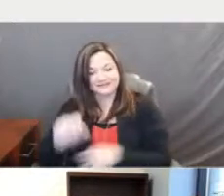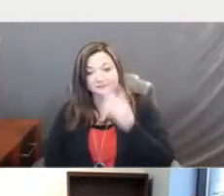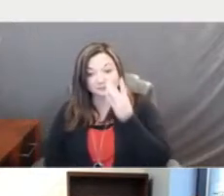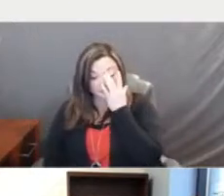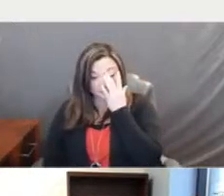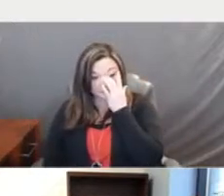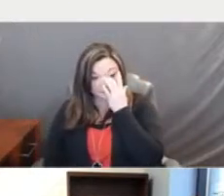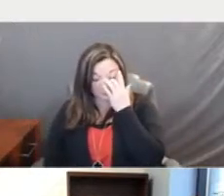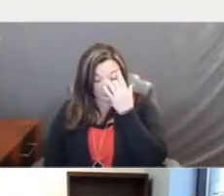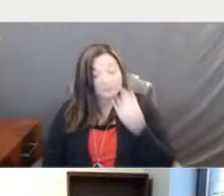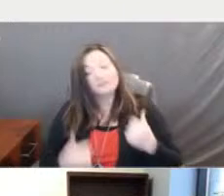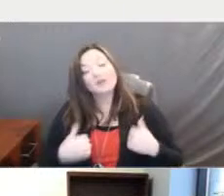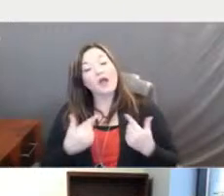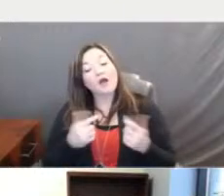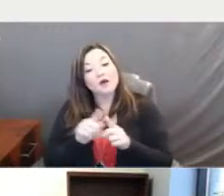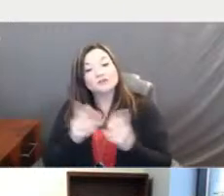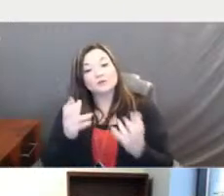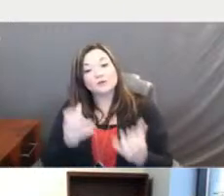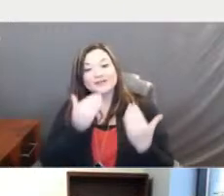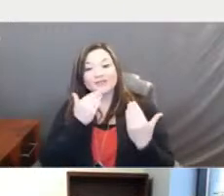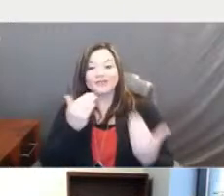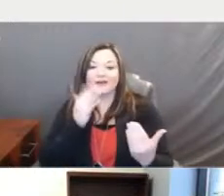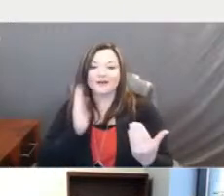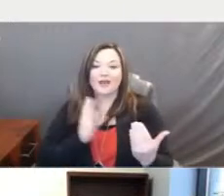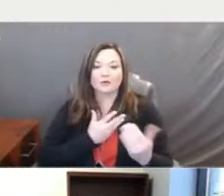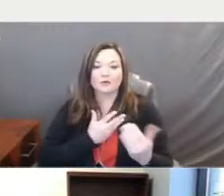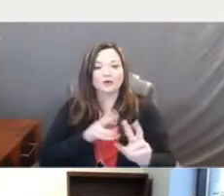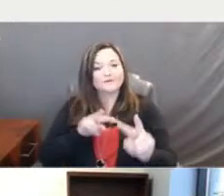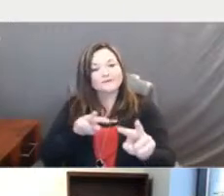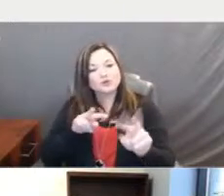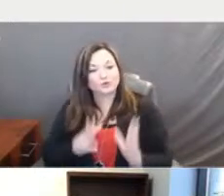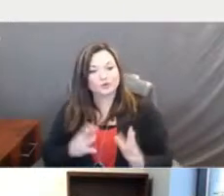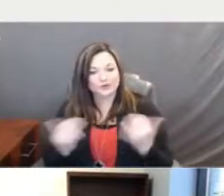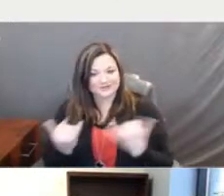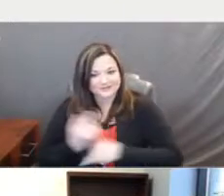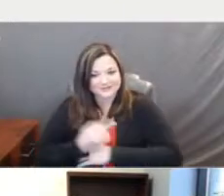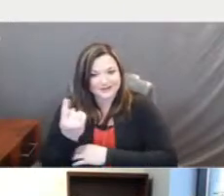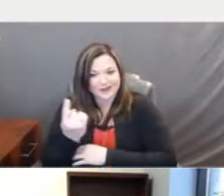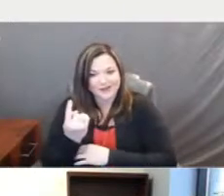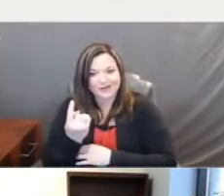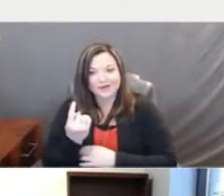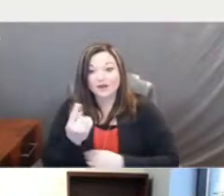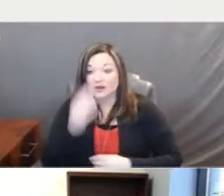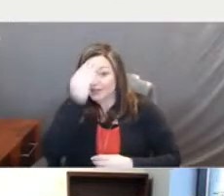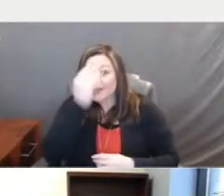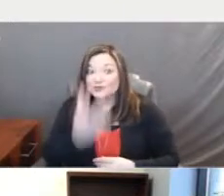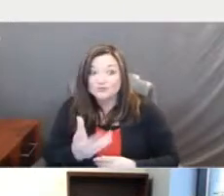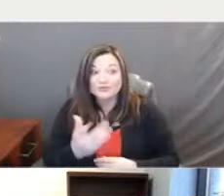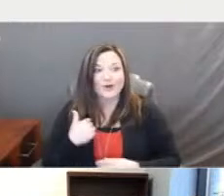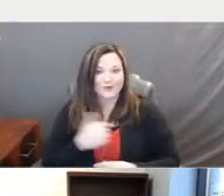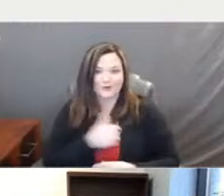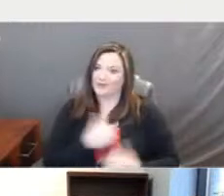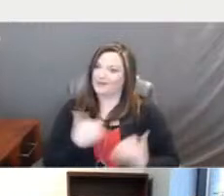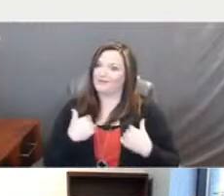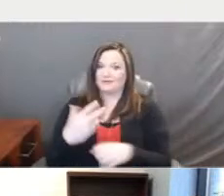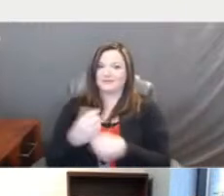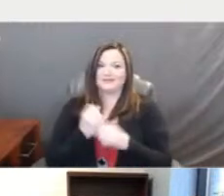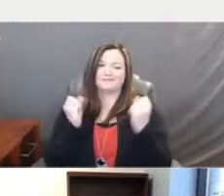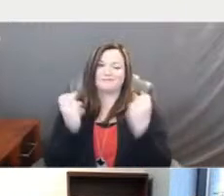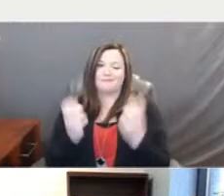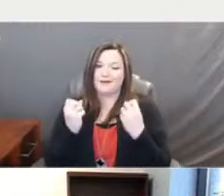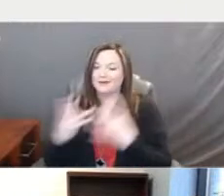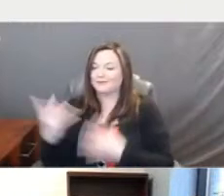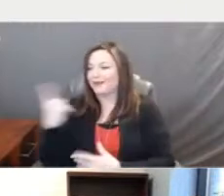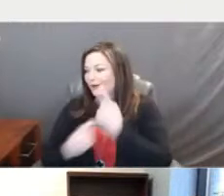also want to thank our viewers who've tuned in today. And just so you know, we've received a lot of questions